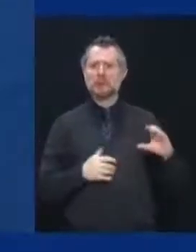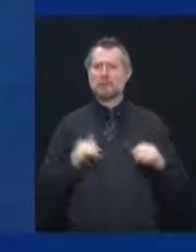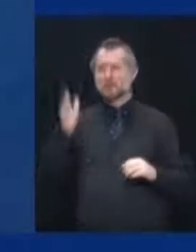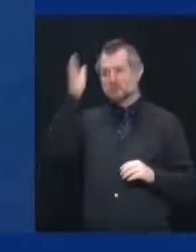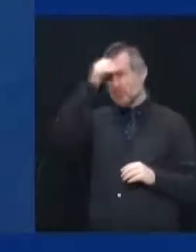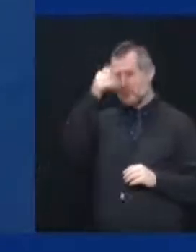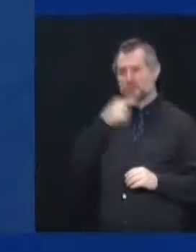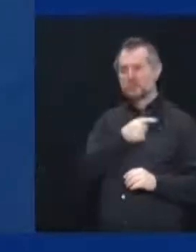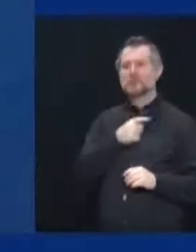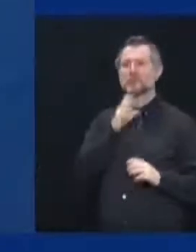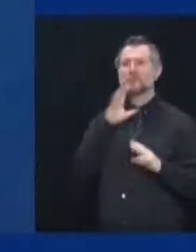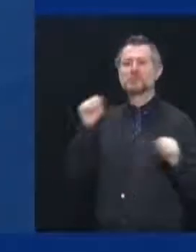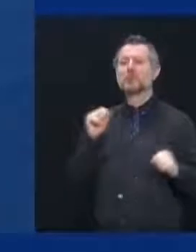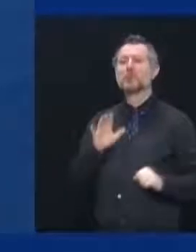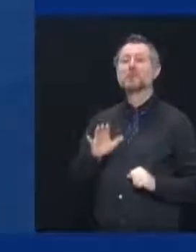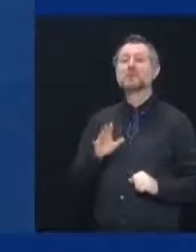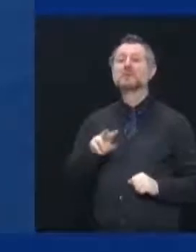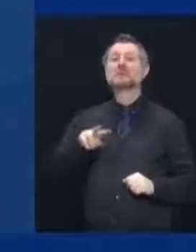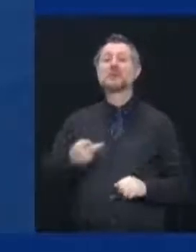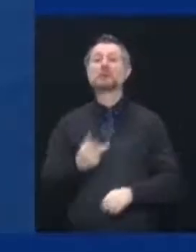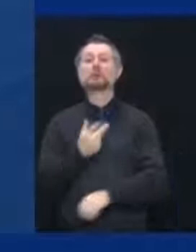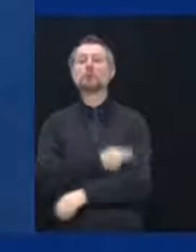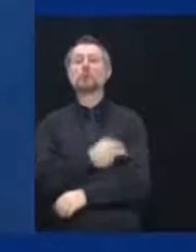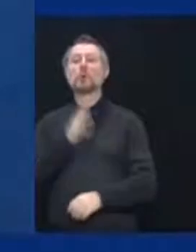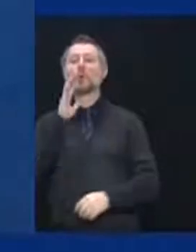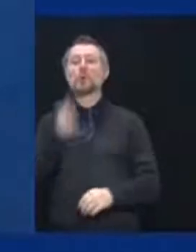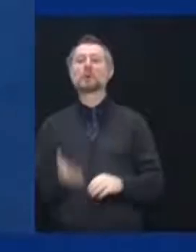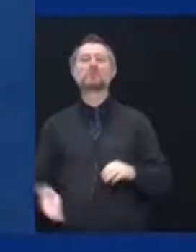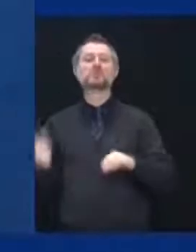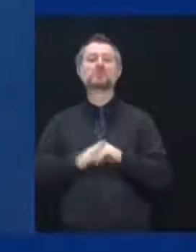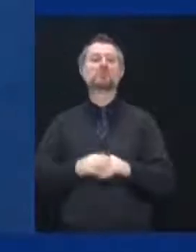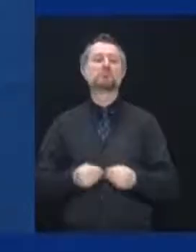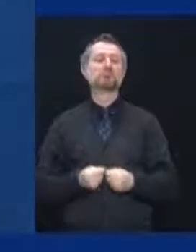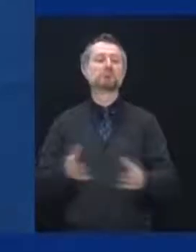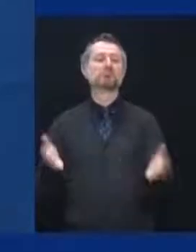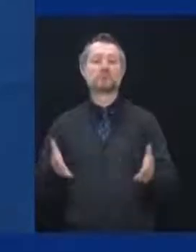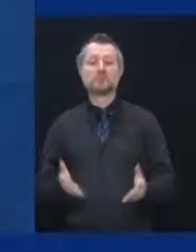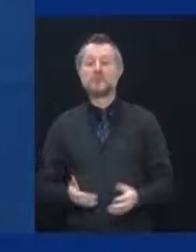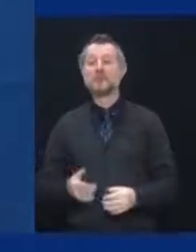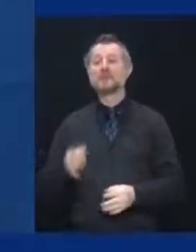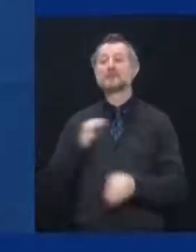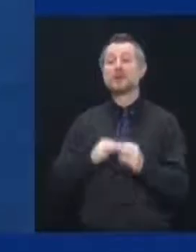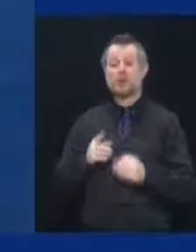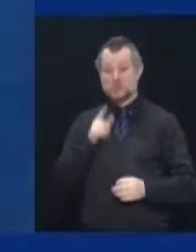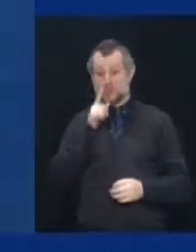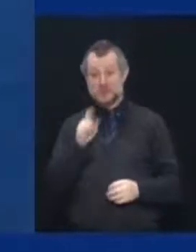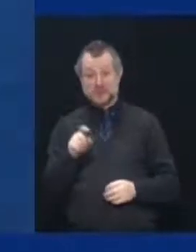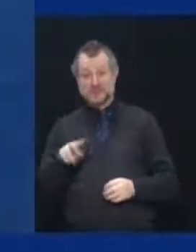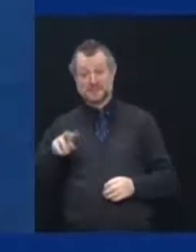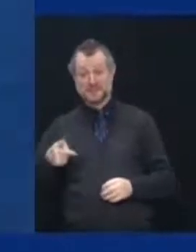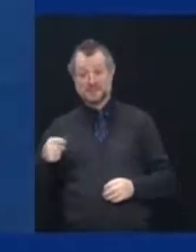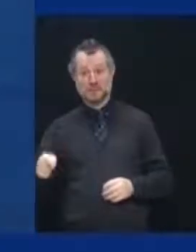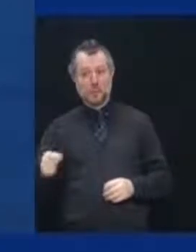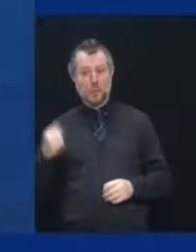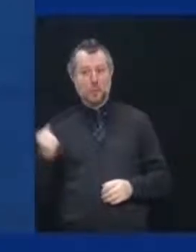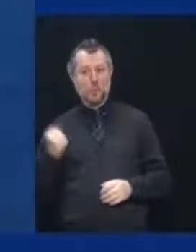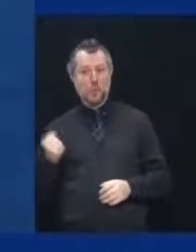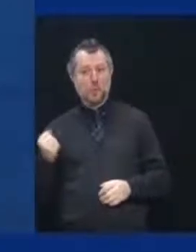expedite the second dosage, if you remember. And rather than holding back the second